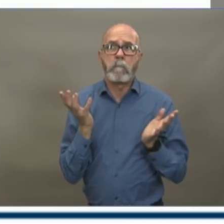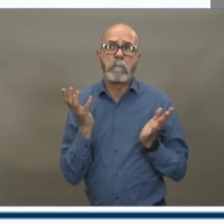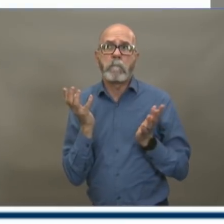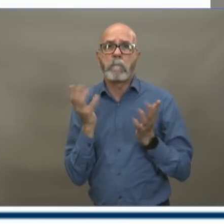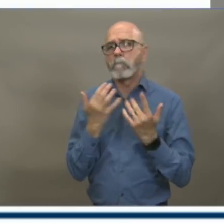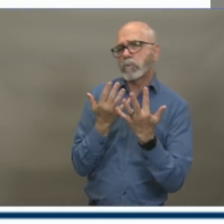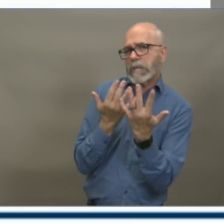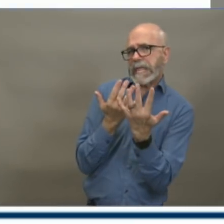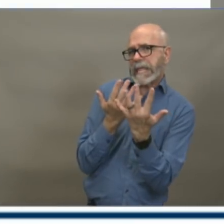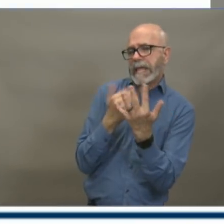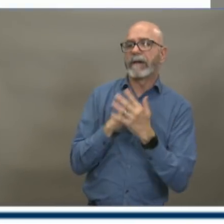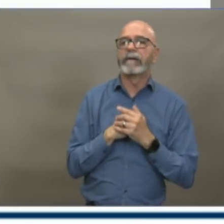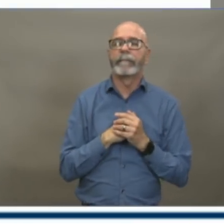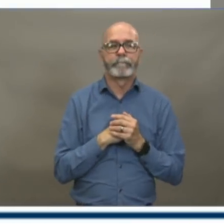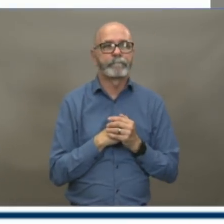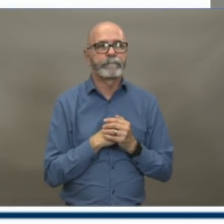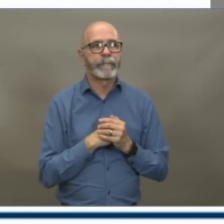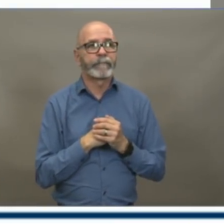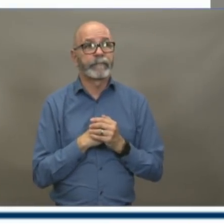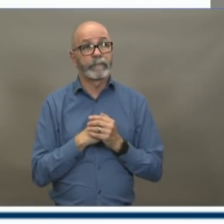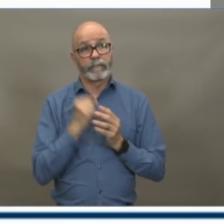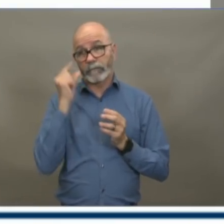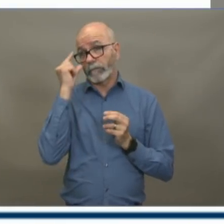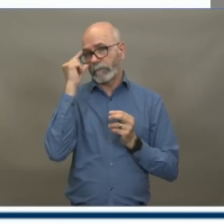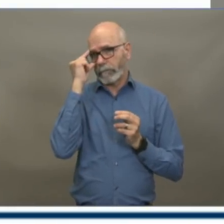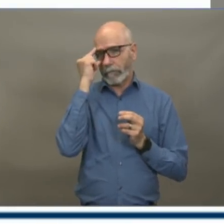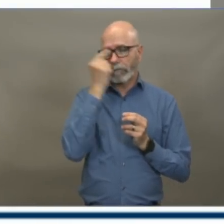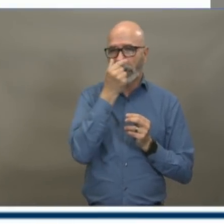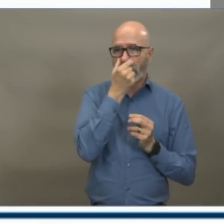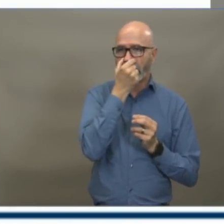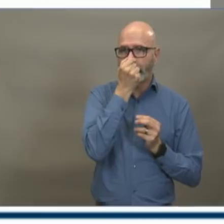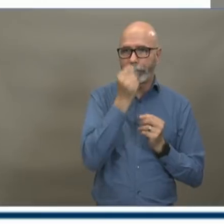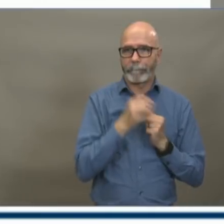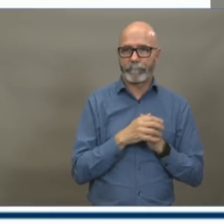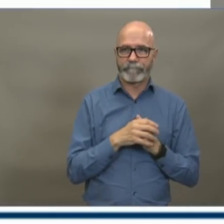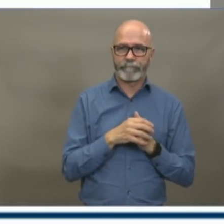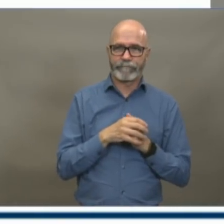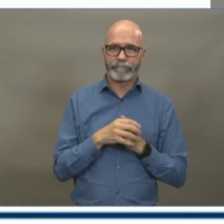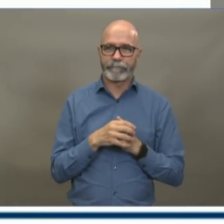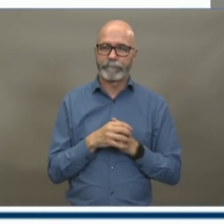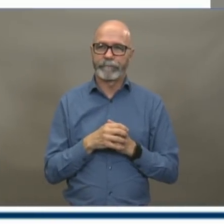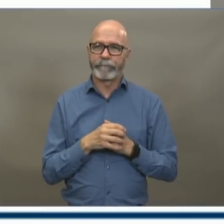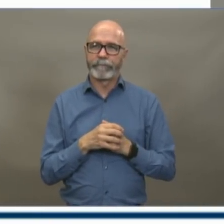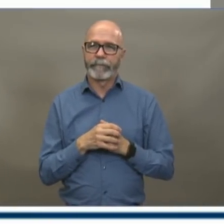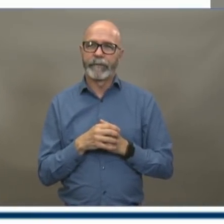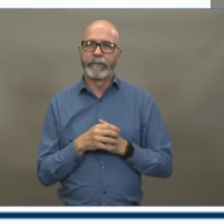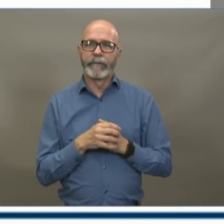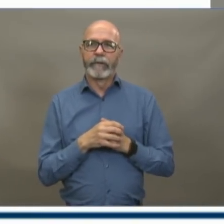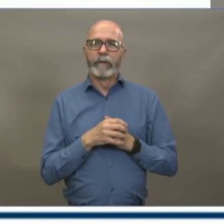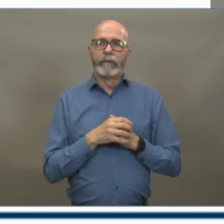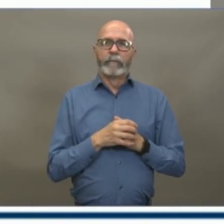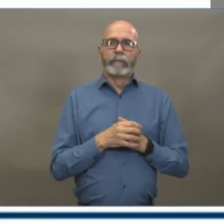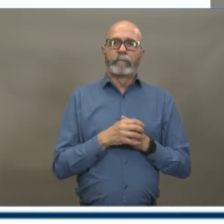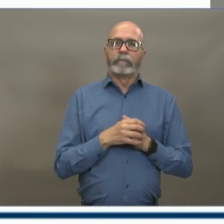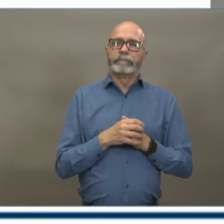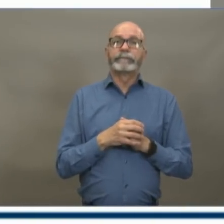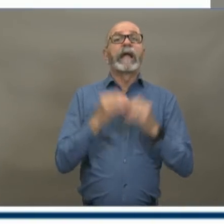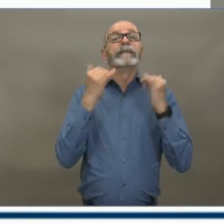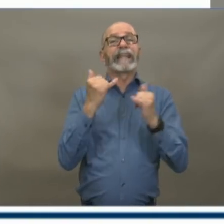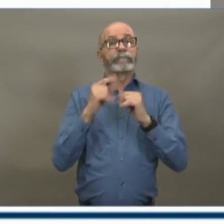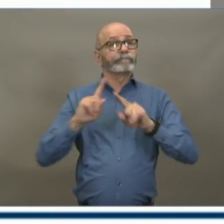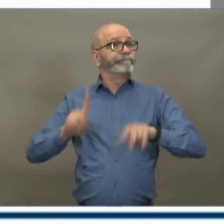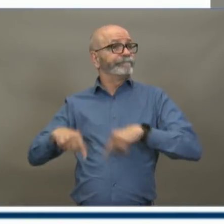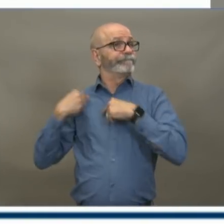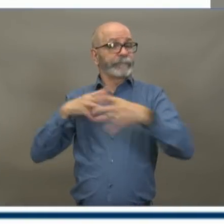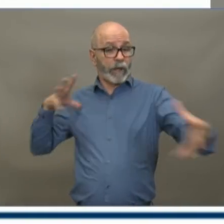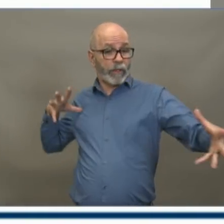promised at the briefing last week. Today, I'm going to give an update on how we're doing with our 30-day vaccine rollout plan. And I also